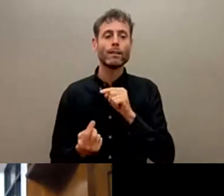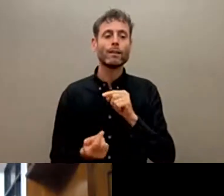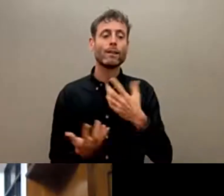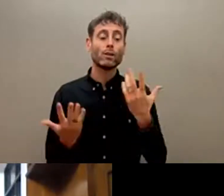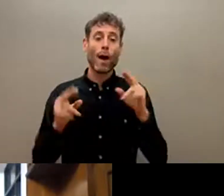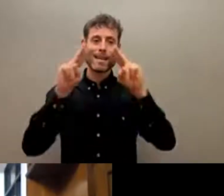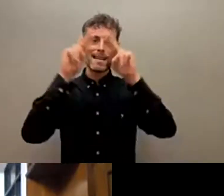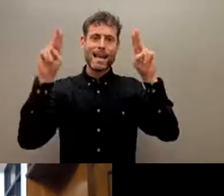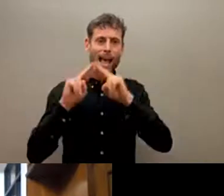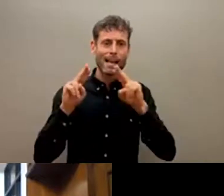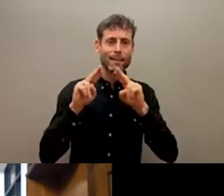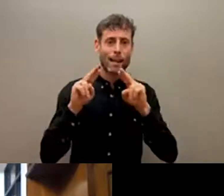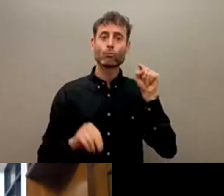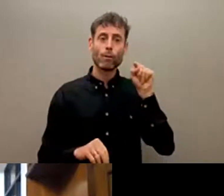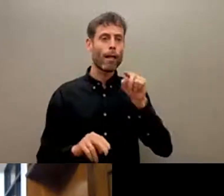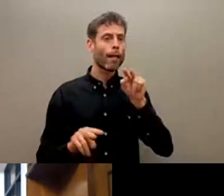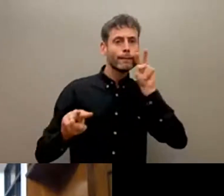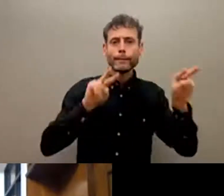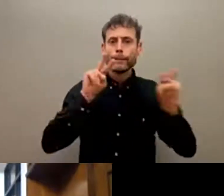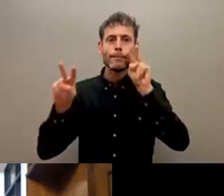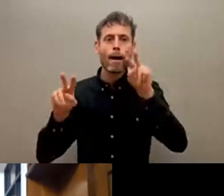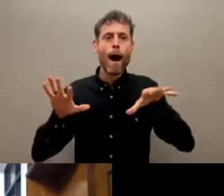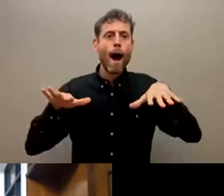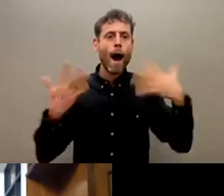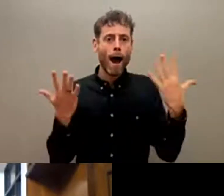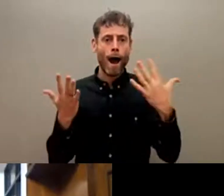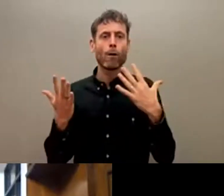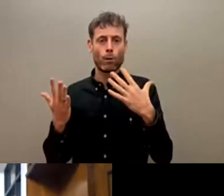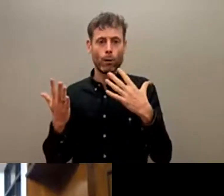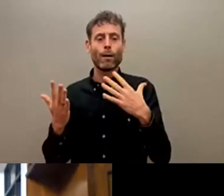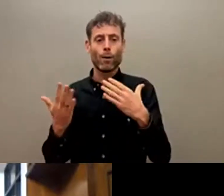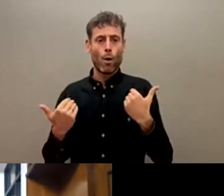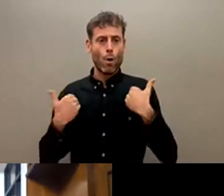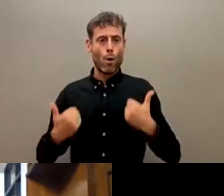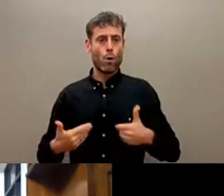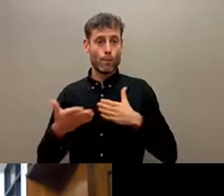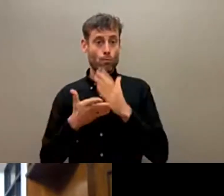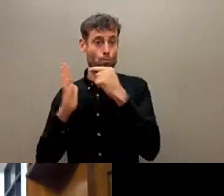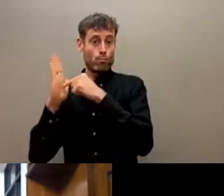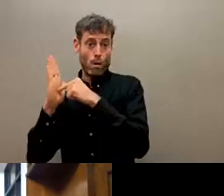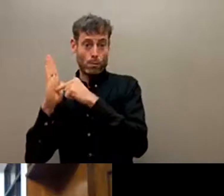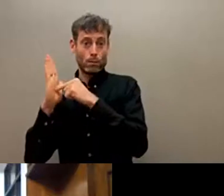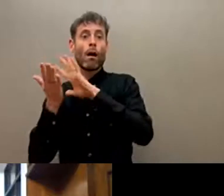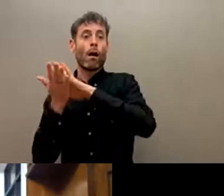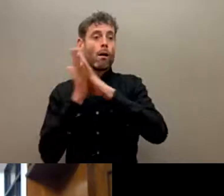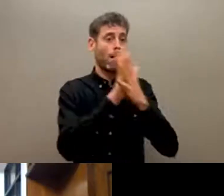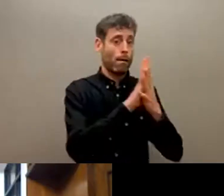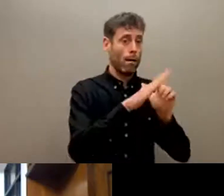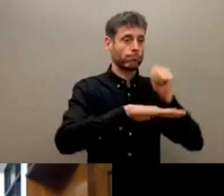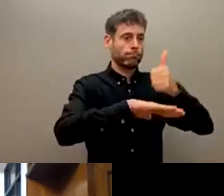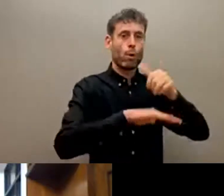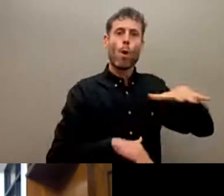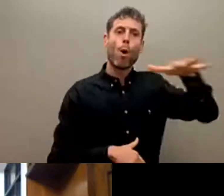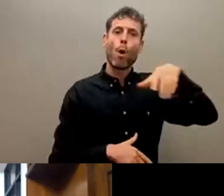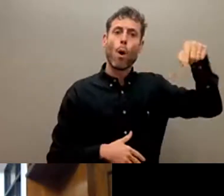rights instrument are being implemented, and in the United Nations level also, the Universal Periodic